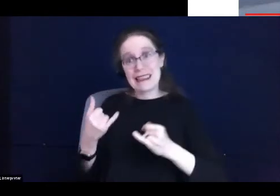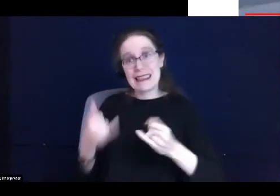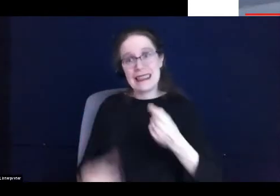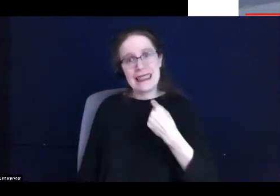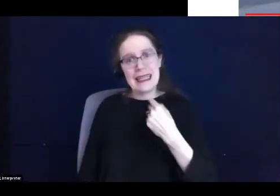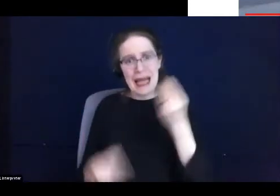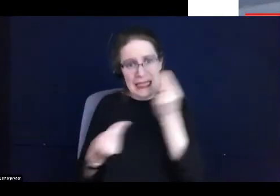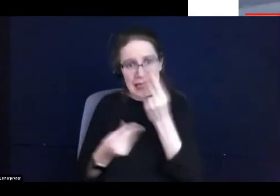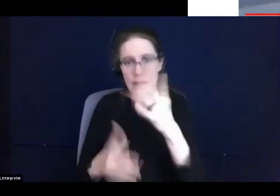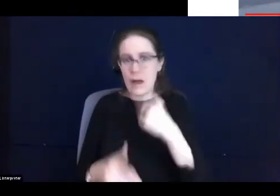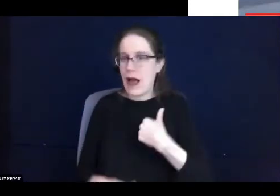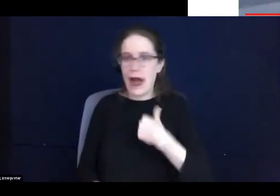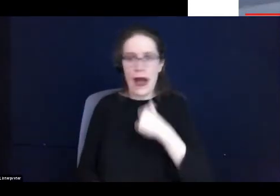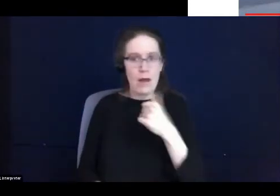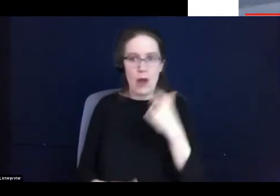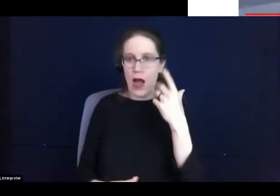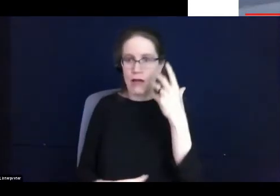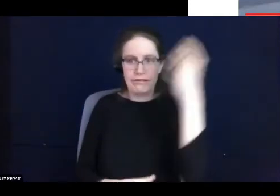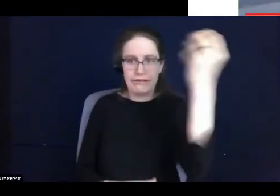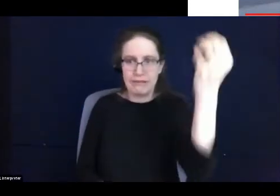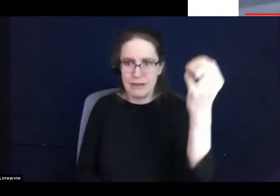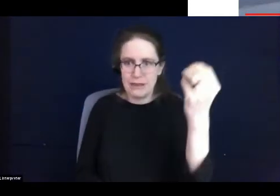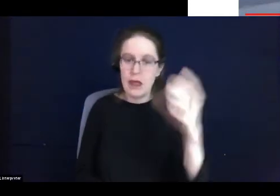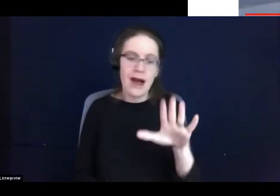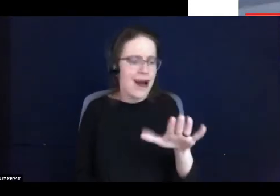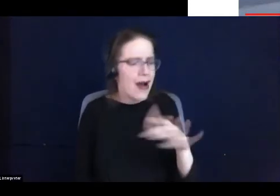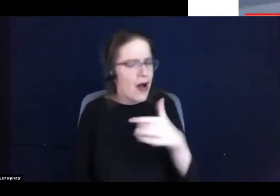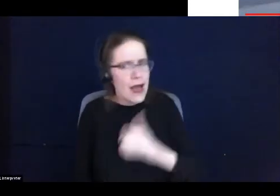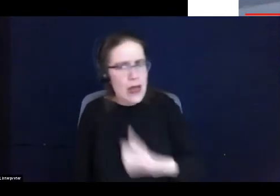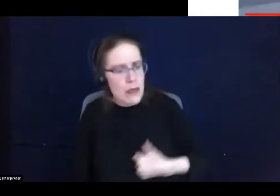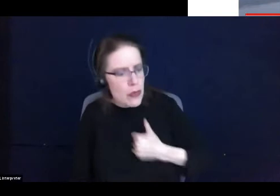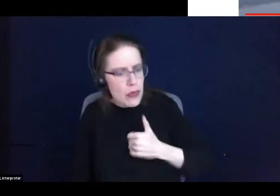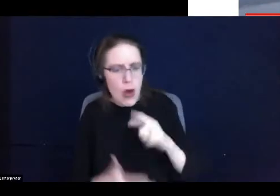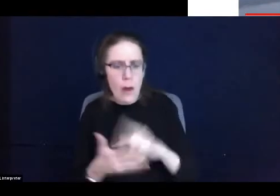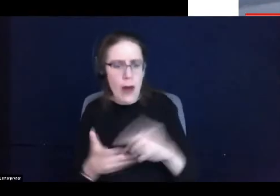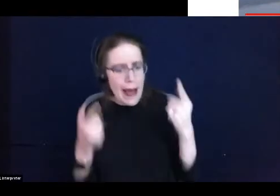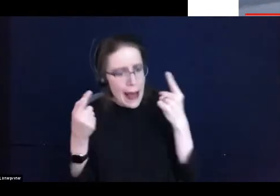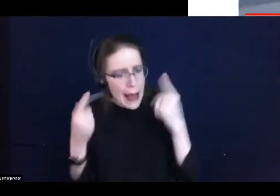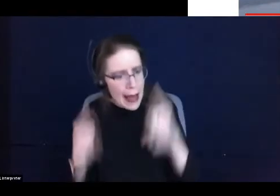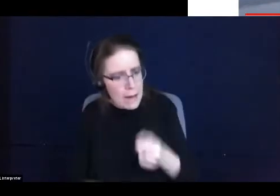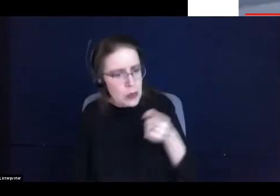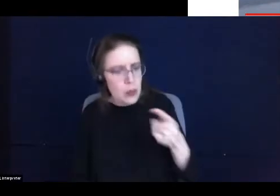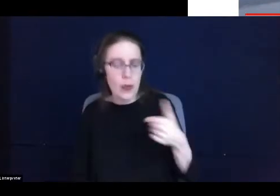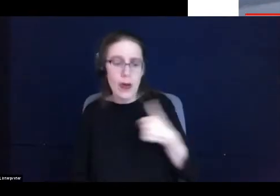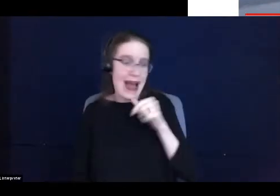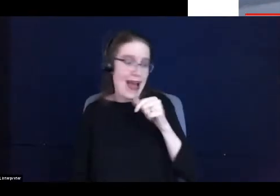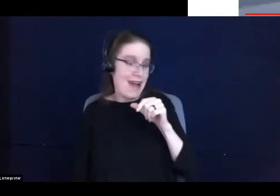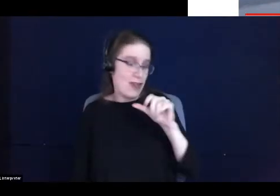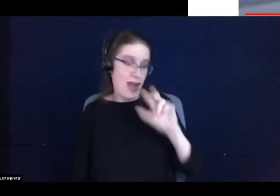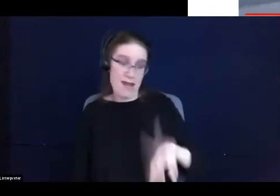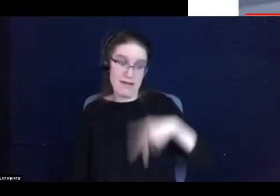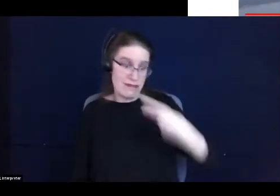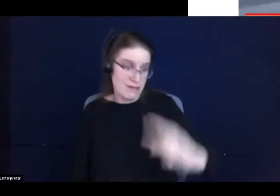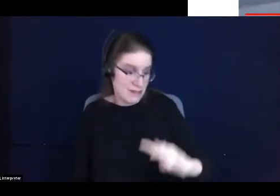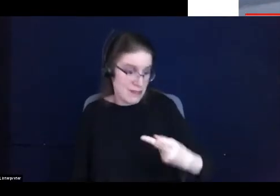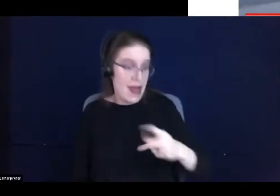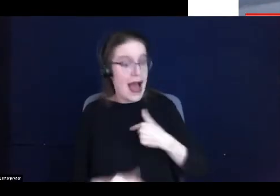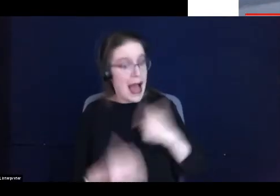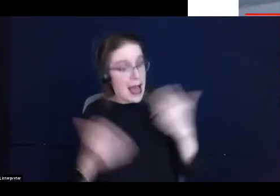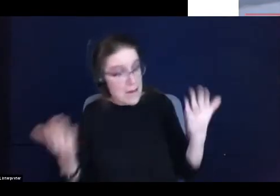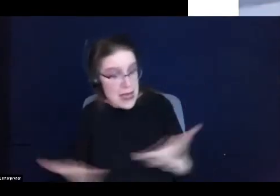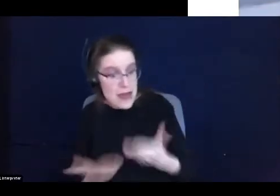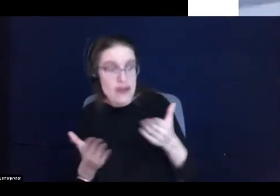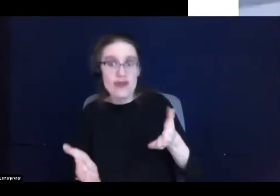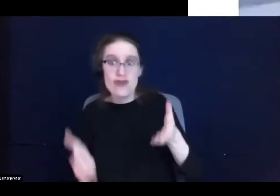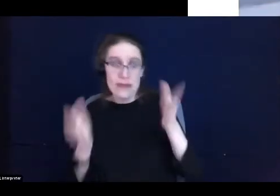If you can let someone know, hey, I'm so sorry for what happened to you. I wasn't in your shoes. I'm here to listen. I want to